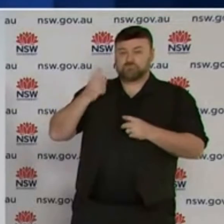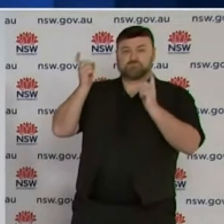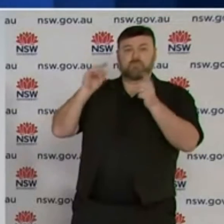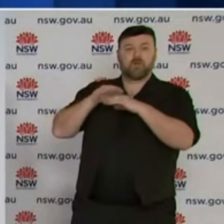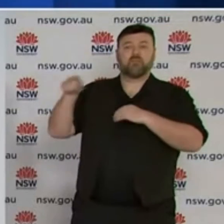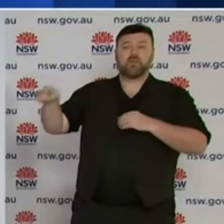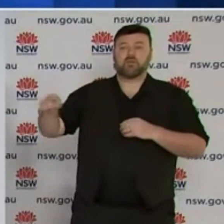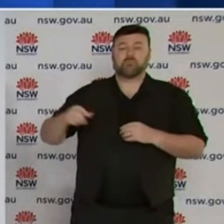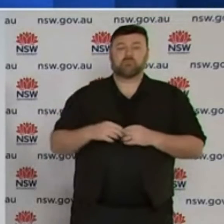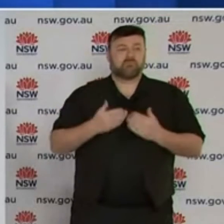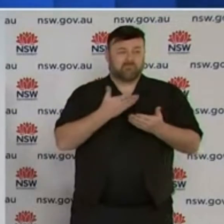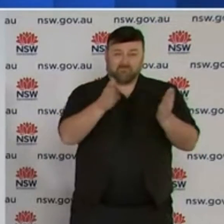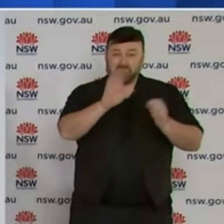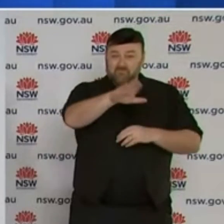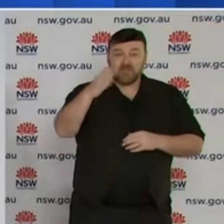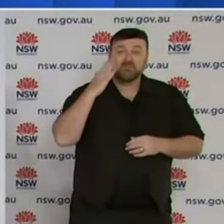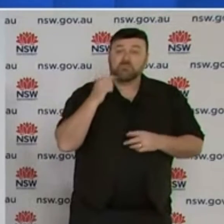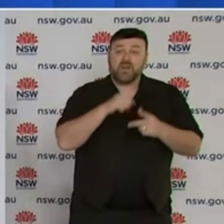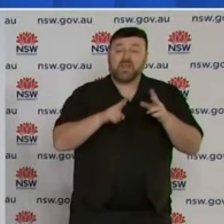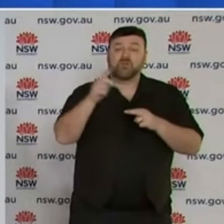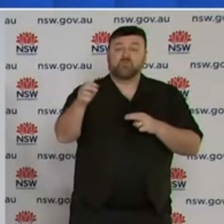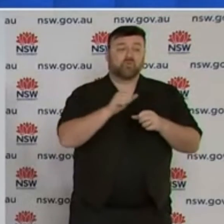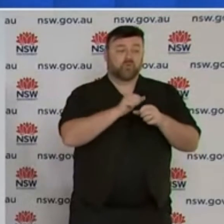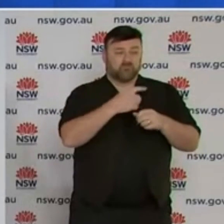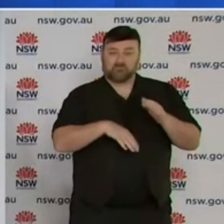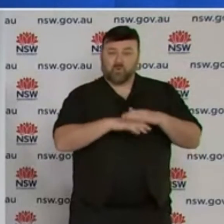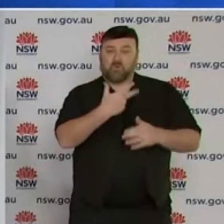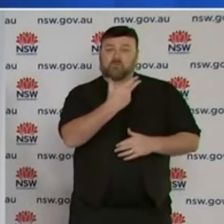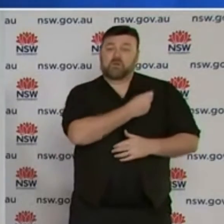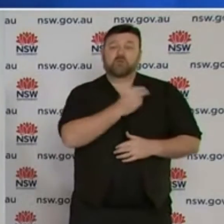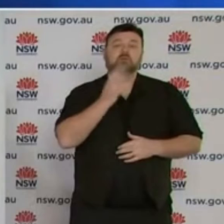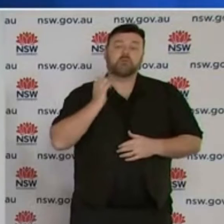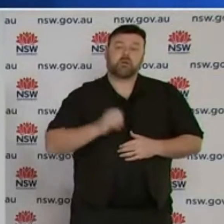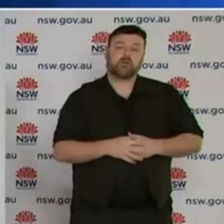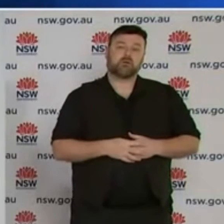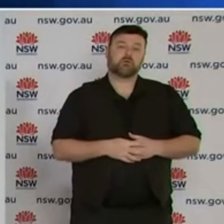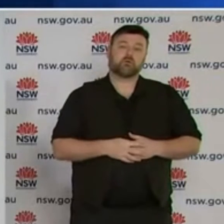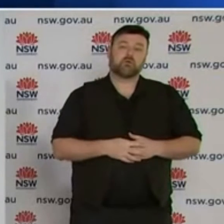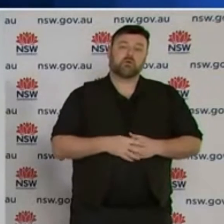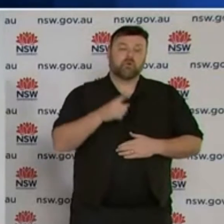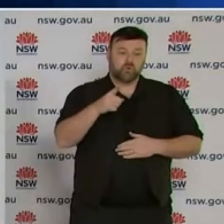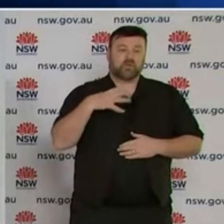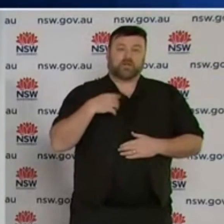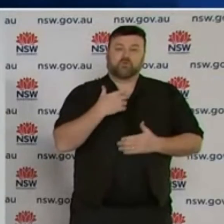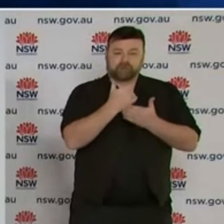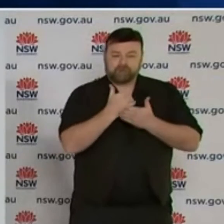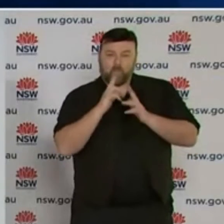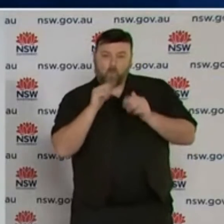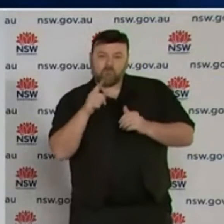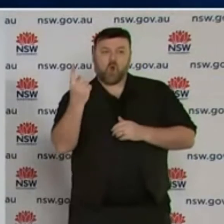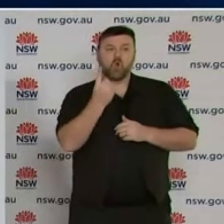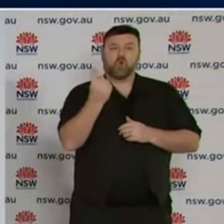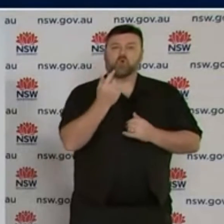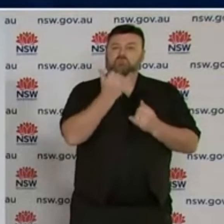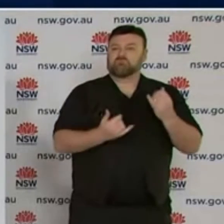if you're fully vaccinated, it's always our job to protect the most vulnerable, and we've been working hard, very hard in the last week, in